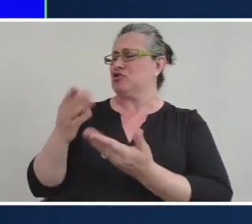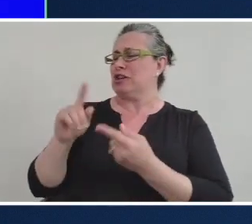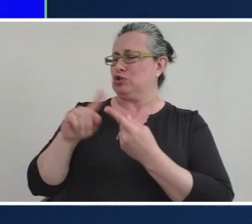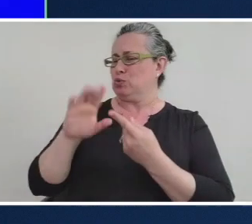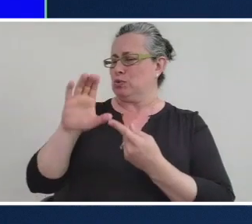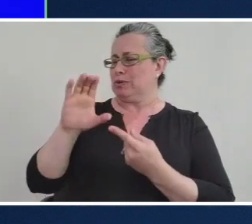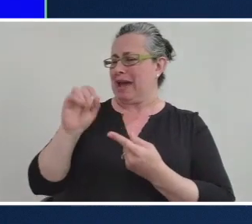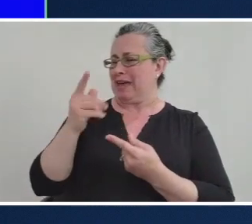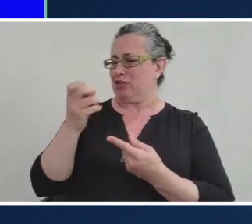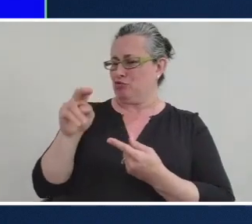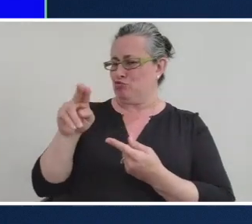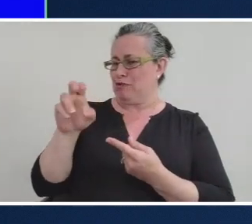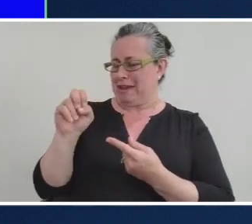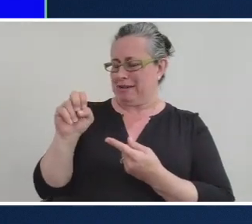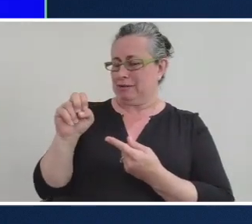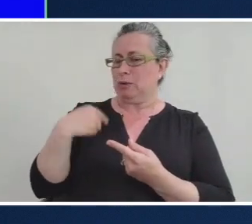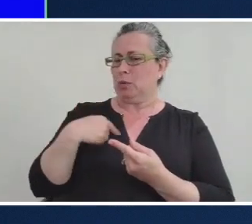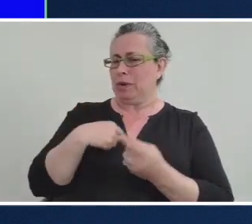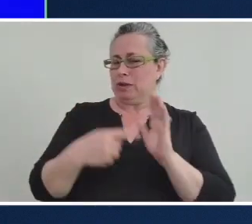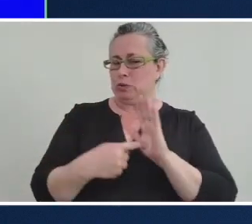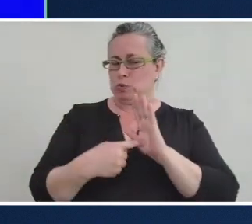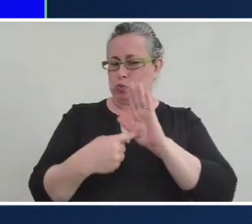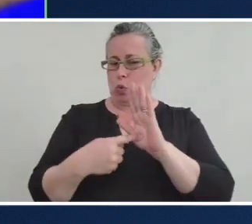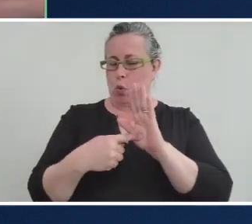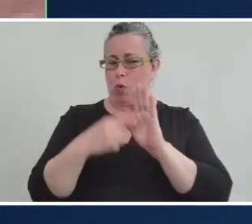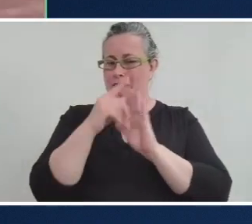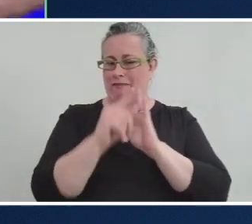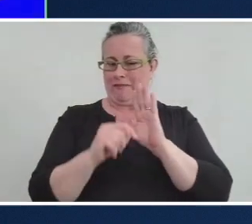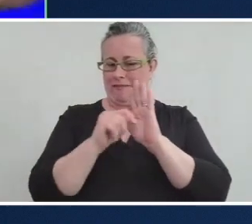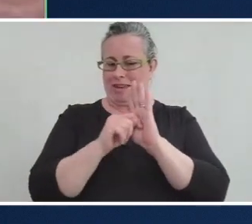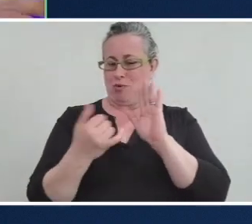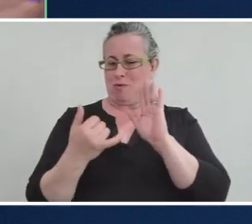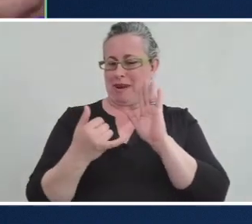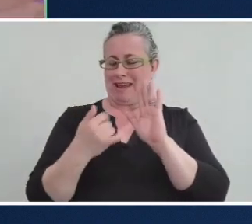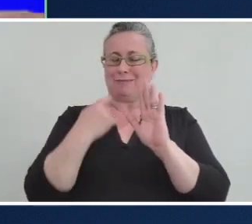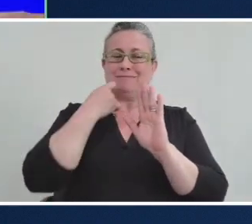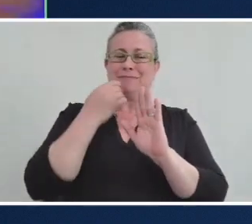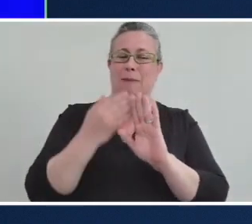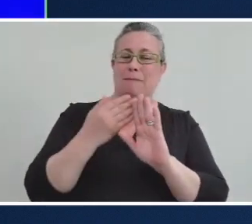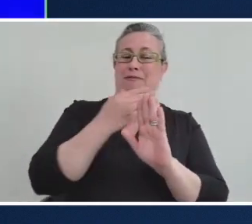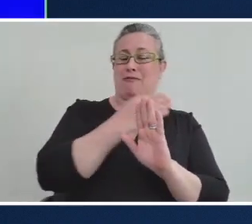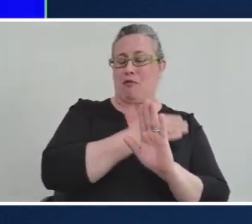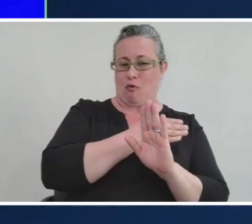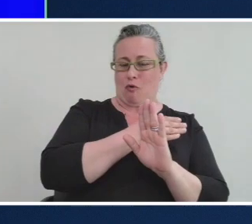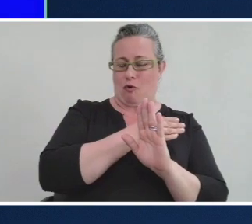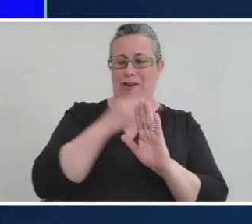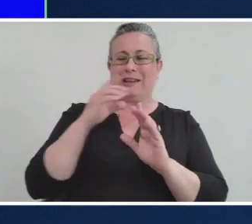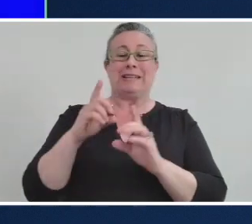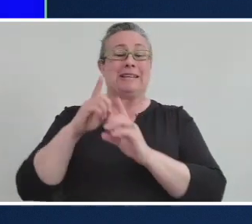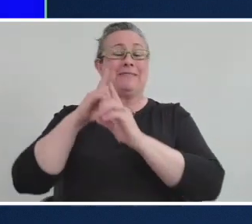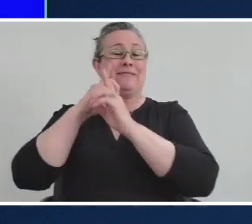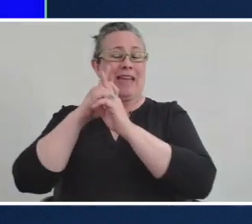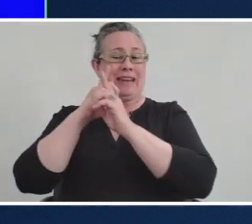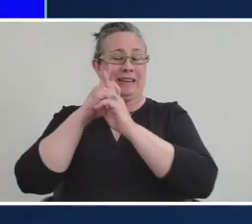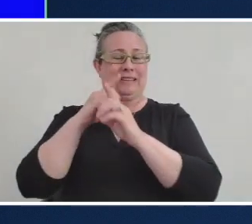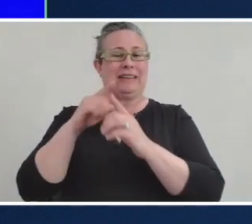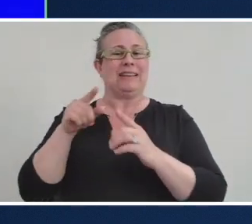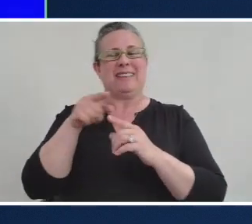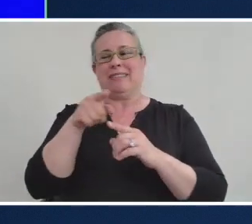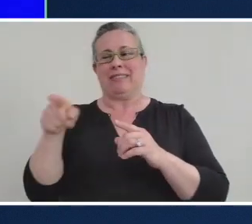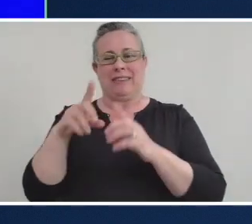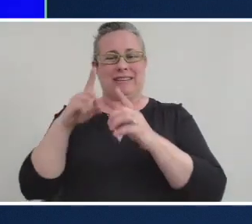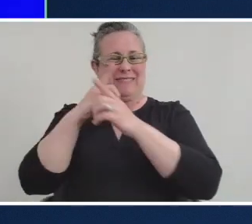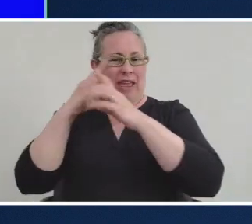that we show the video now, just before defending the defenders, because I want you to